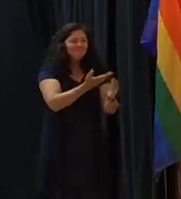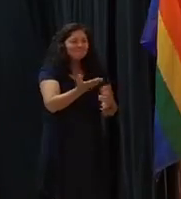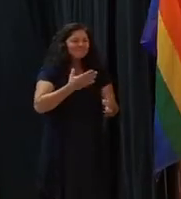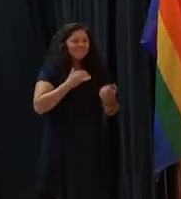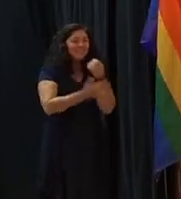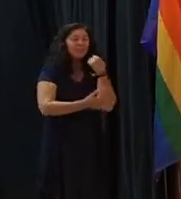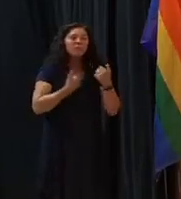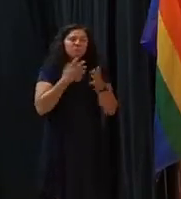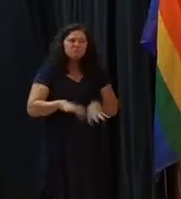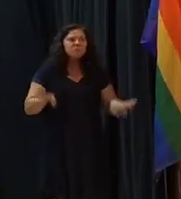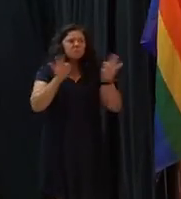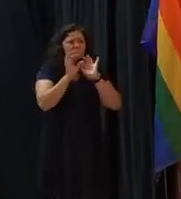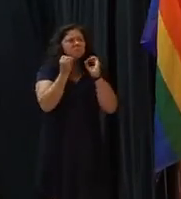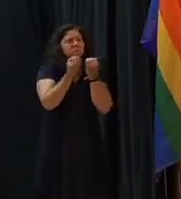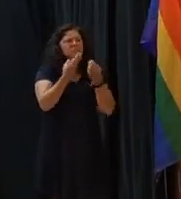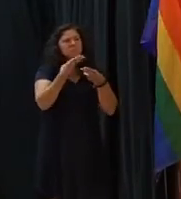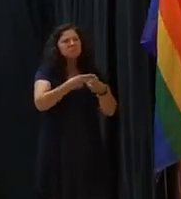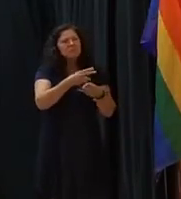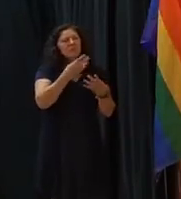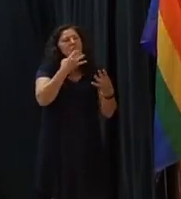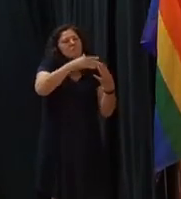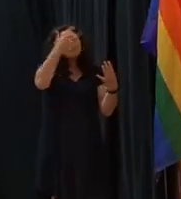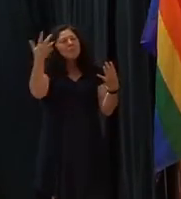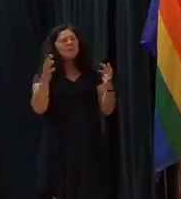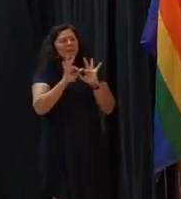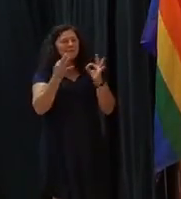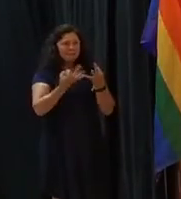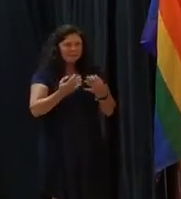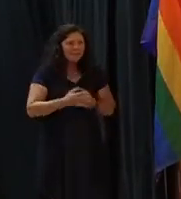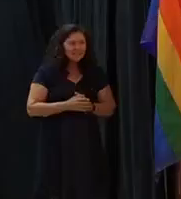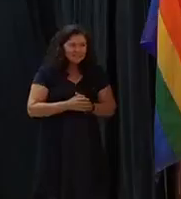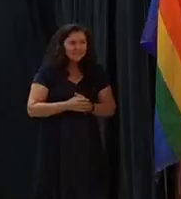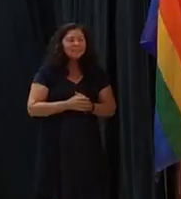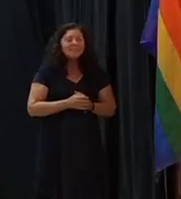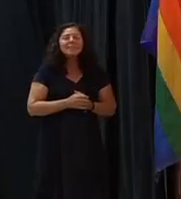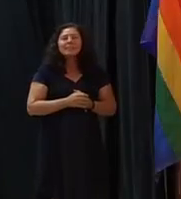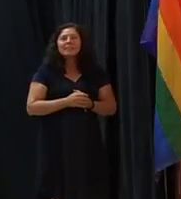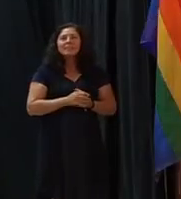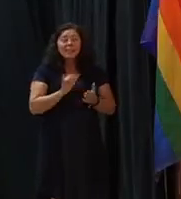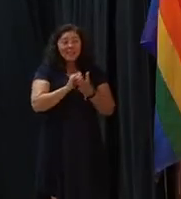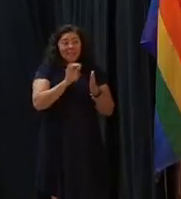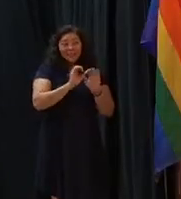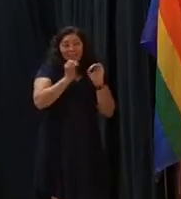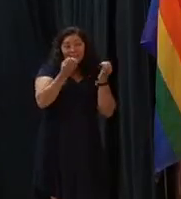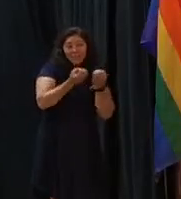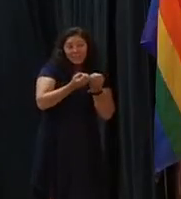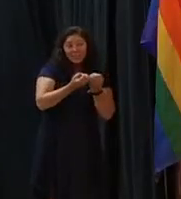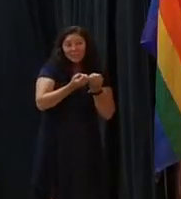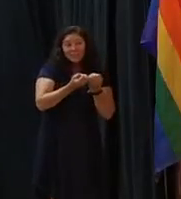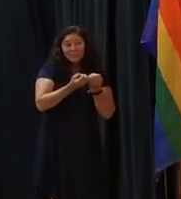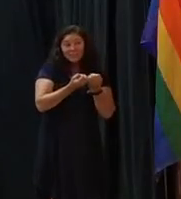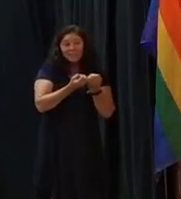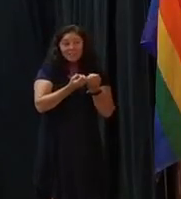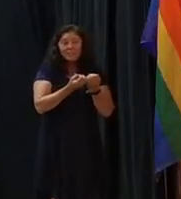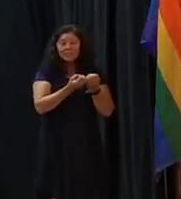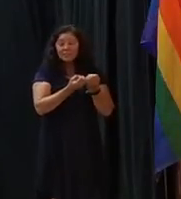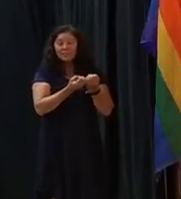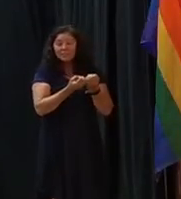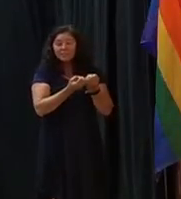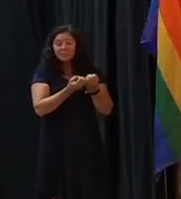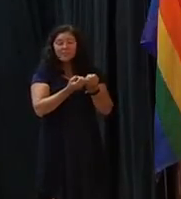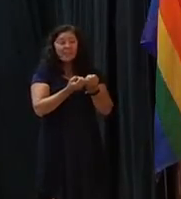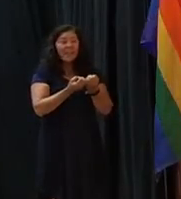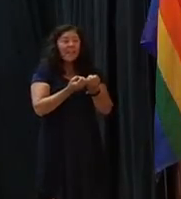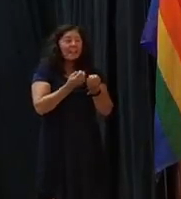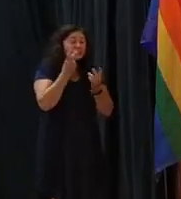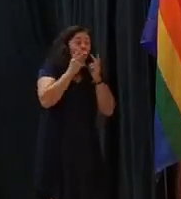association, organization, which is called Rainbow Families, which is an organization that gathers all LGBT